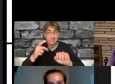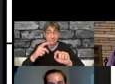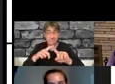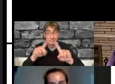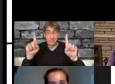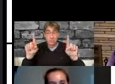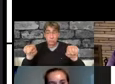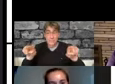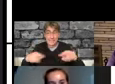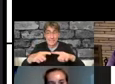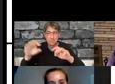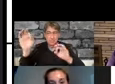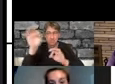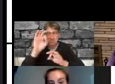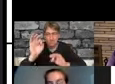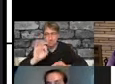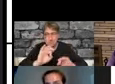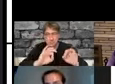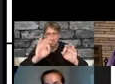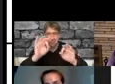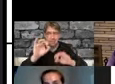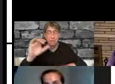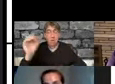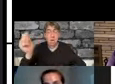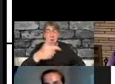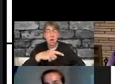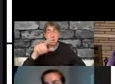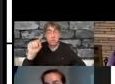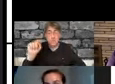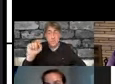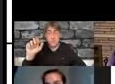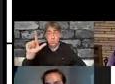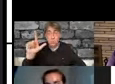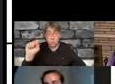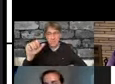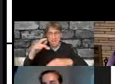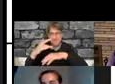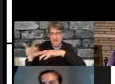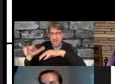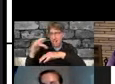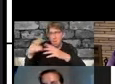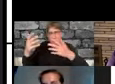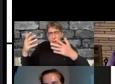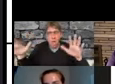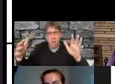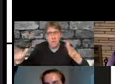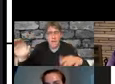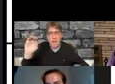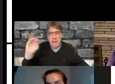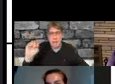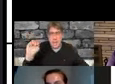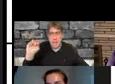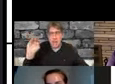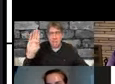Yes. Awesome. So all of these tools are live on the MBTA website now. And there is also a form where you can